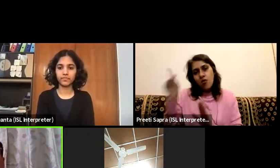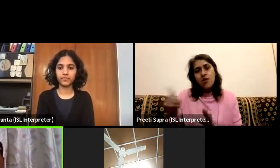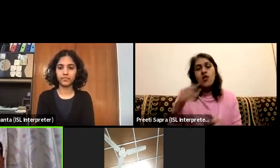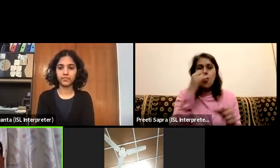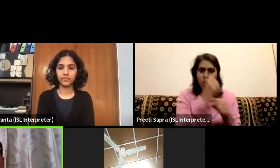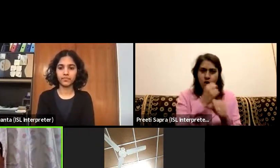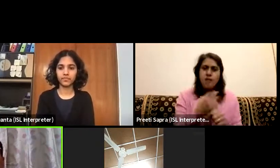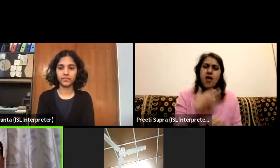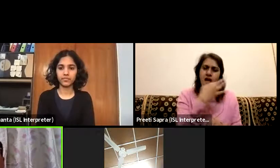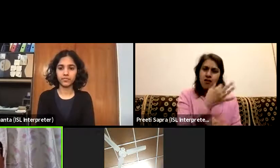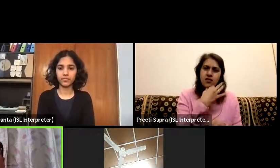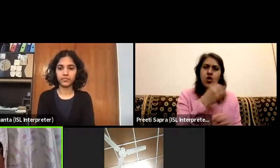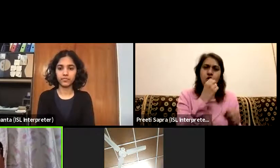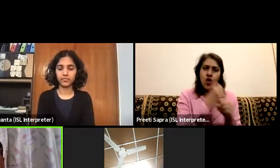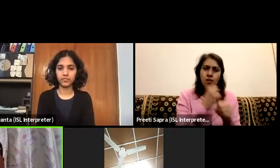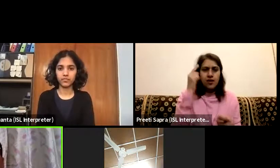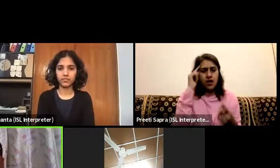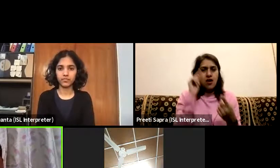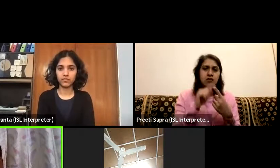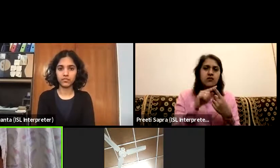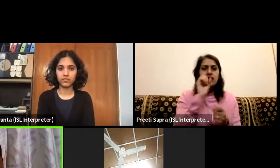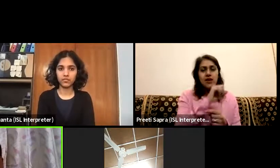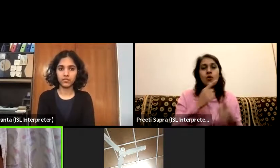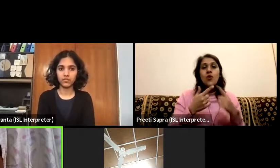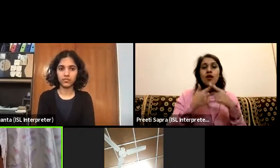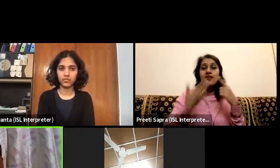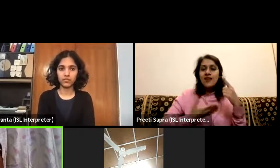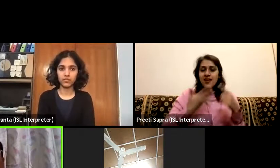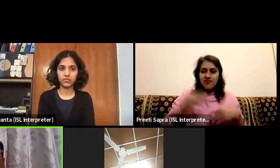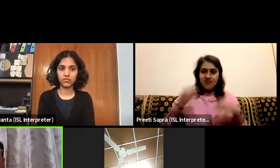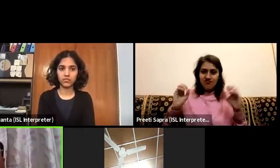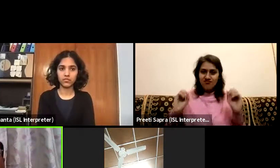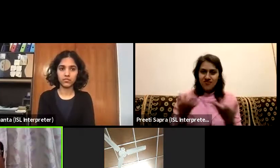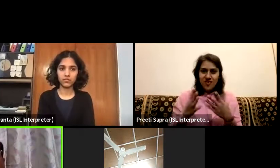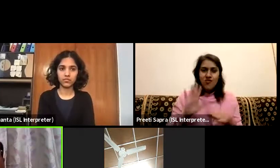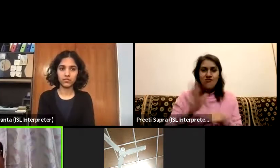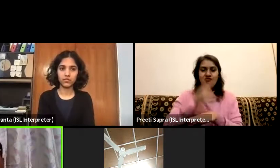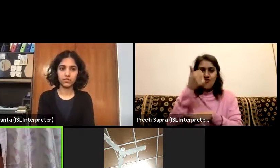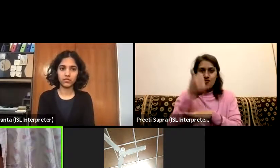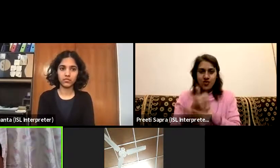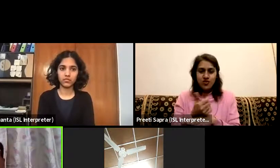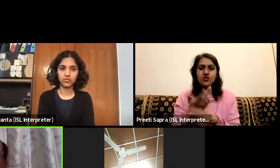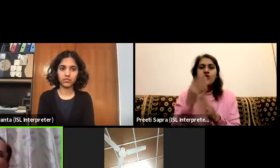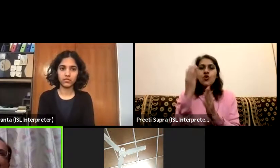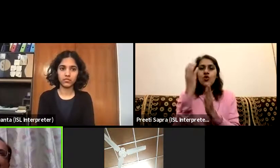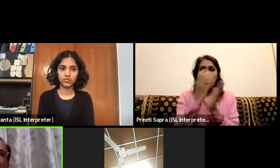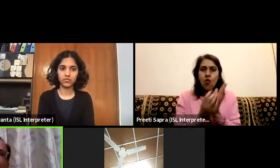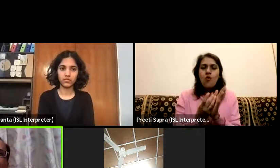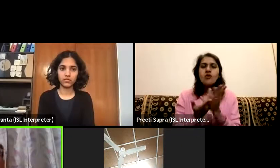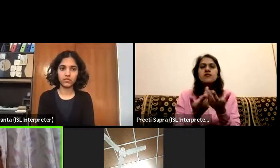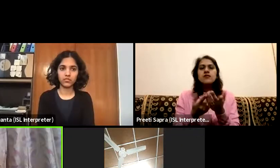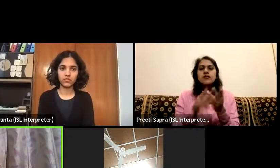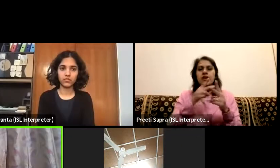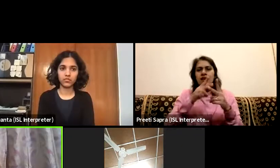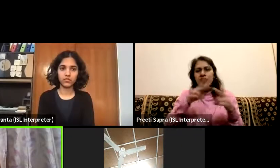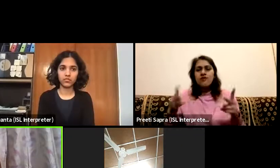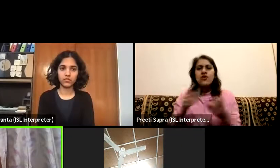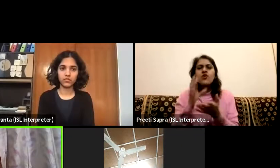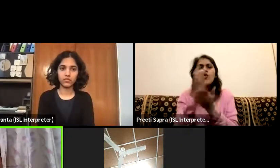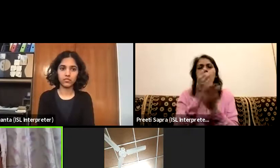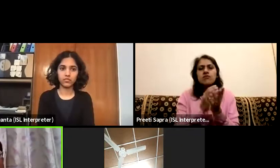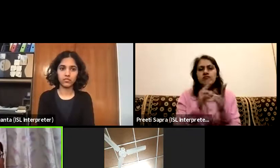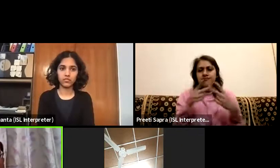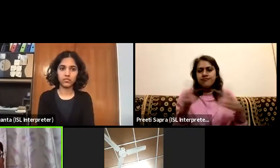also, is that whenever we start a training program, there has to be a foundation course or a bridge course preceding the training program, so that we're able